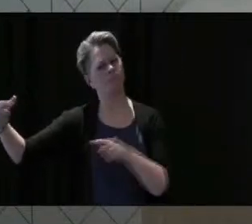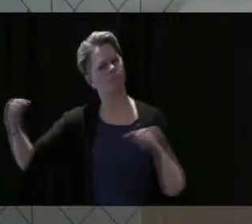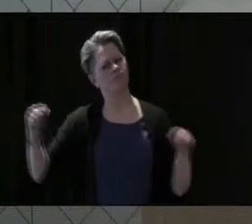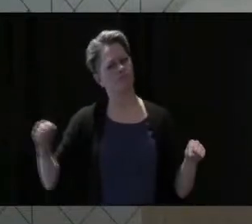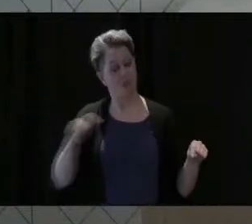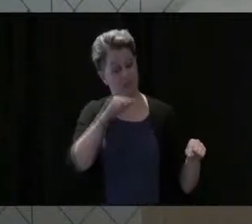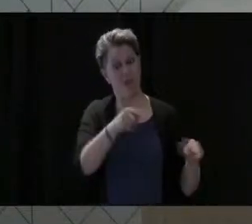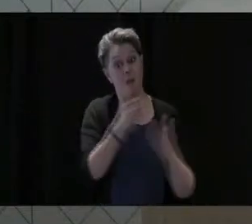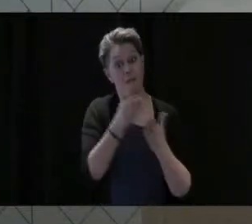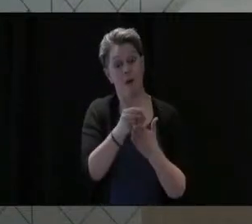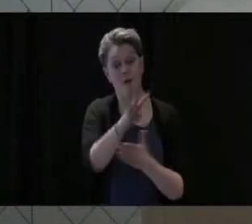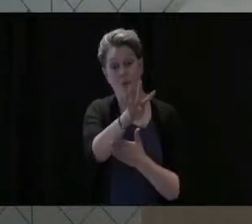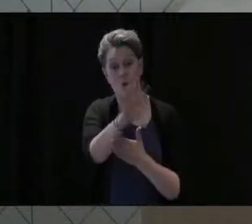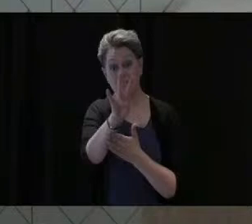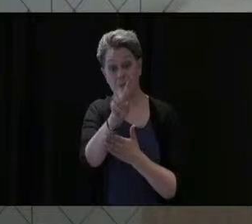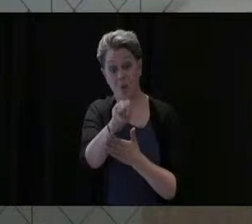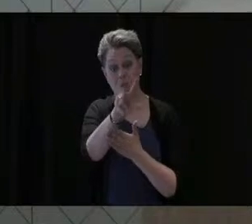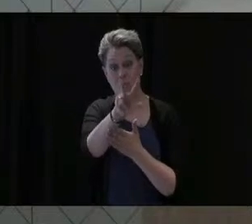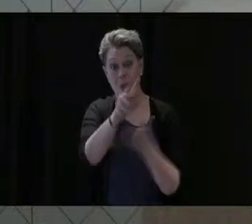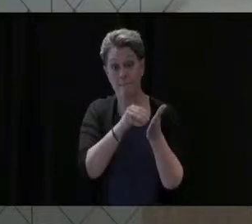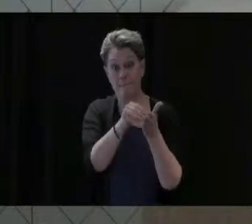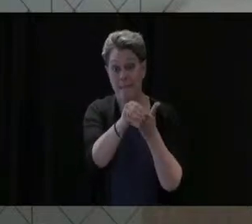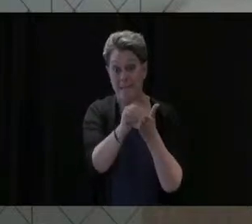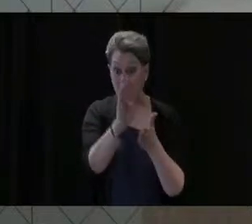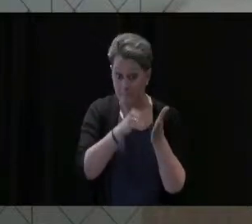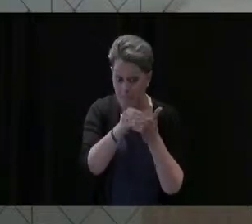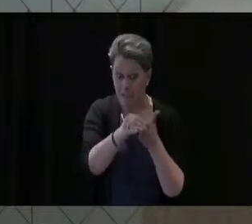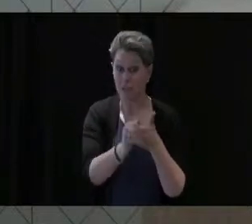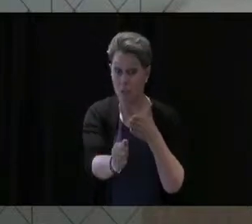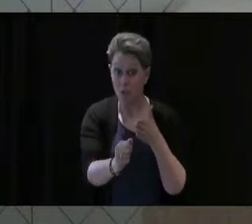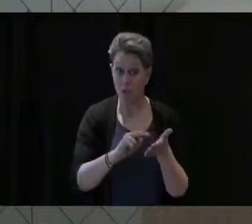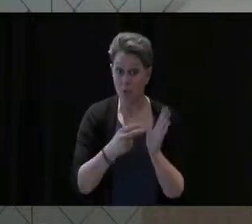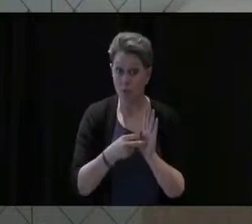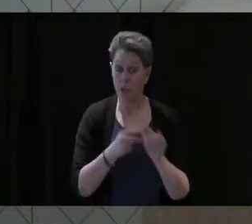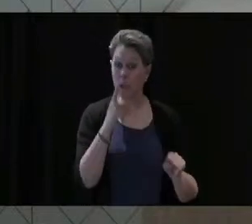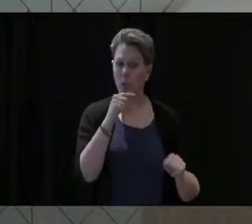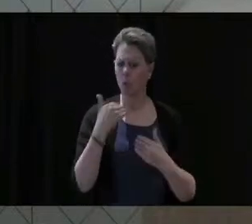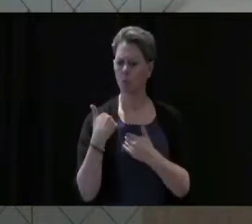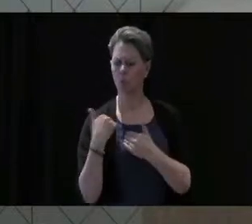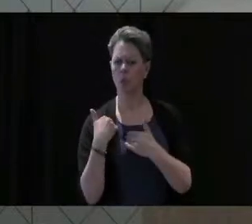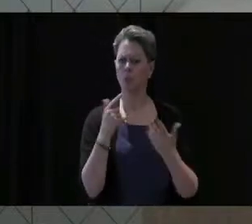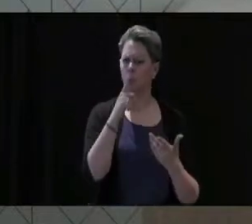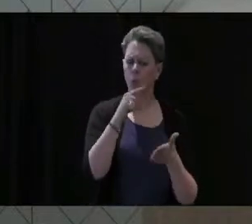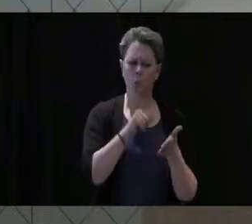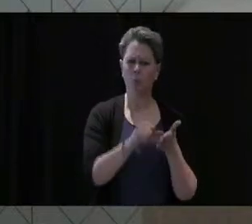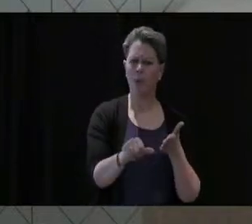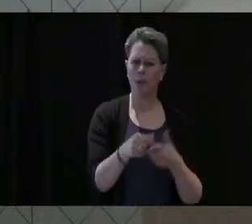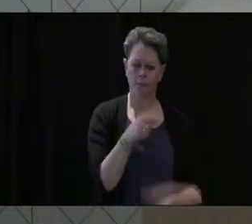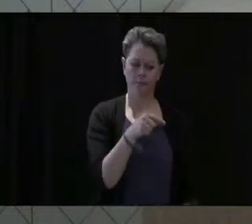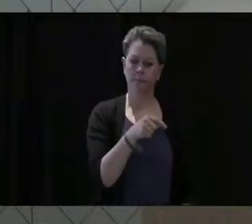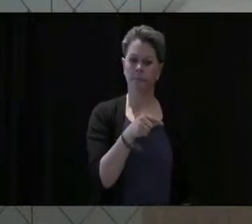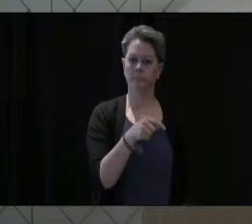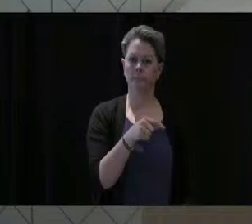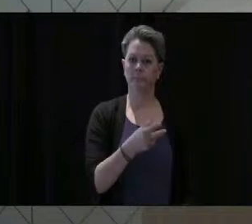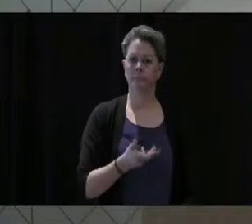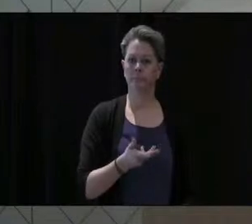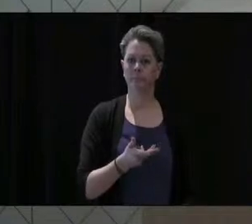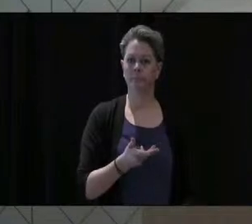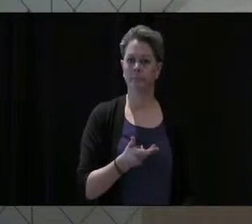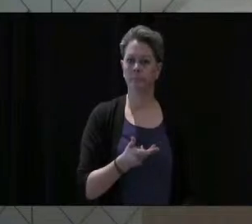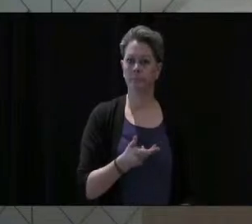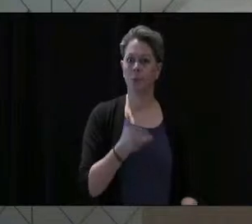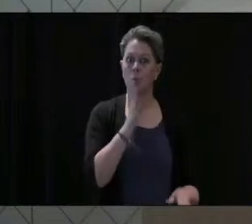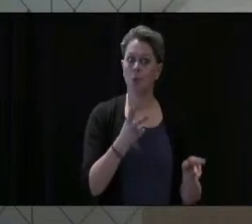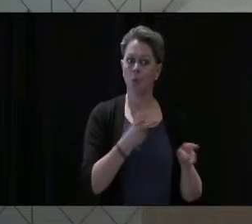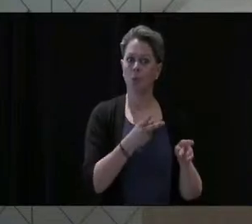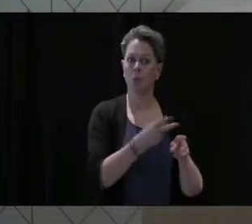This amount will have to be borne by everyone working, and it's going to go up. We only